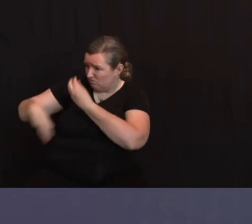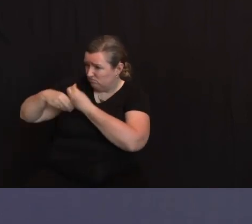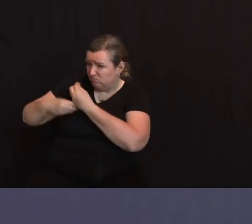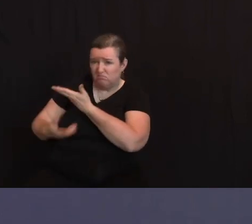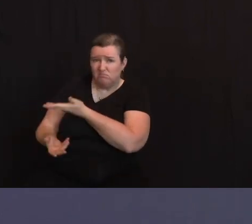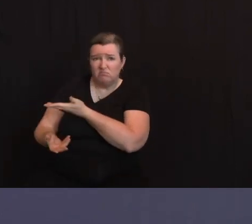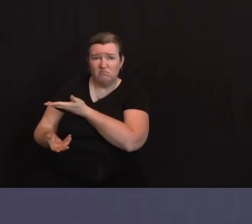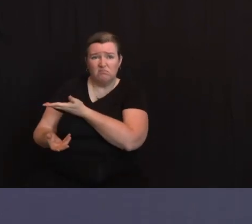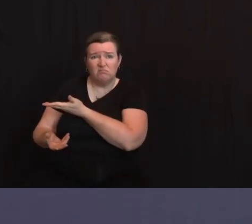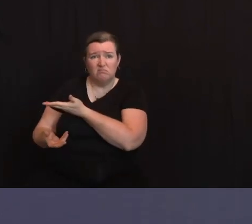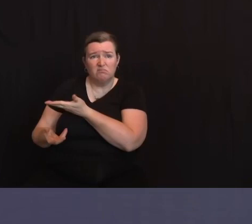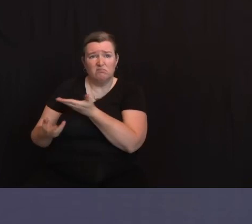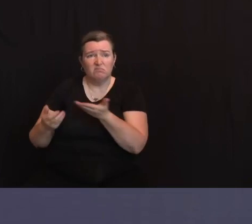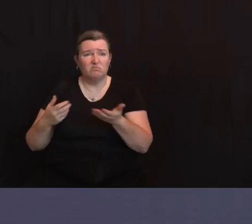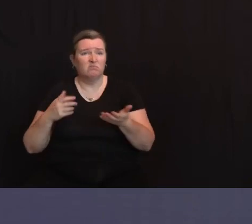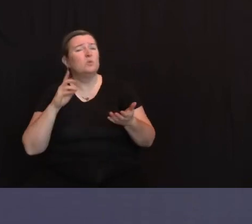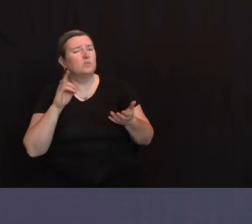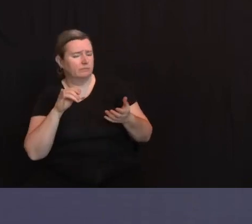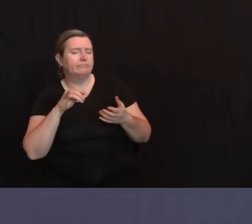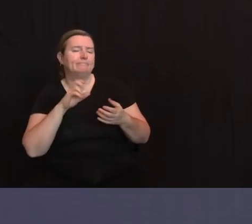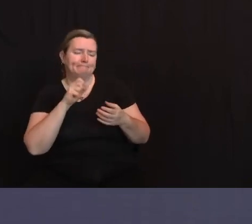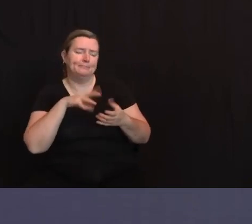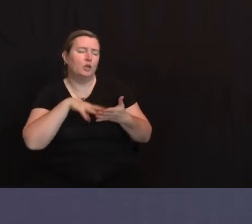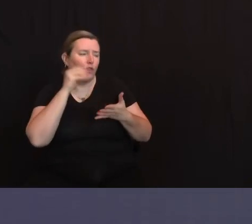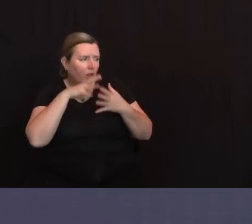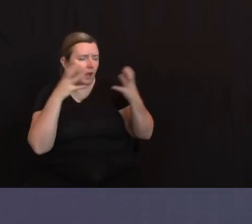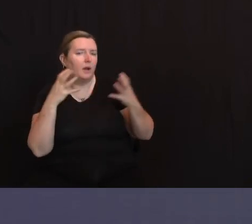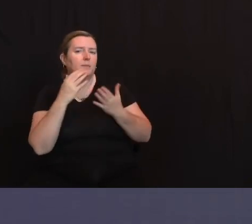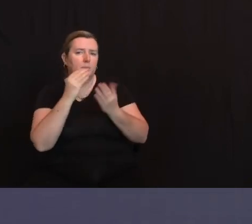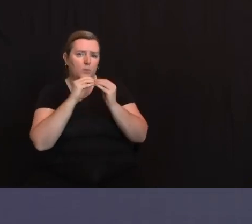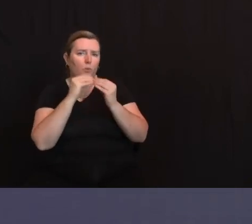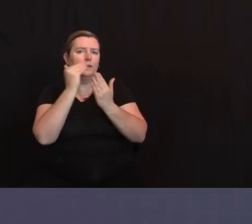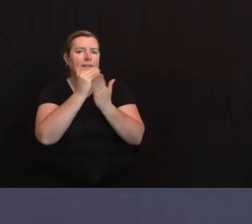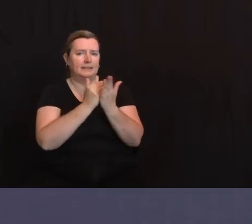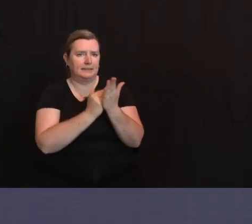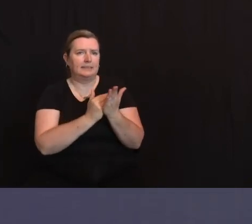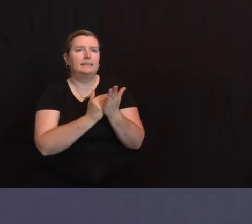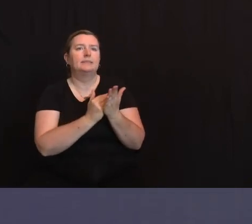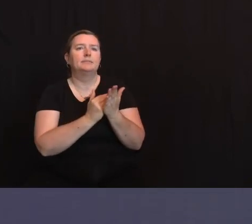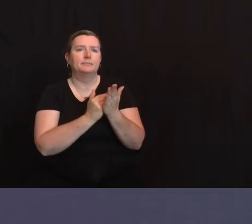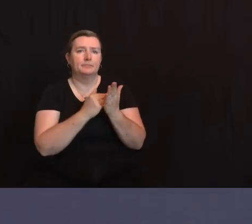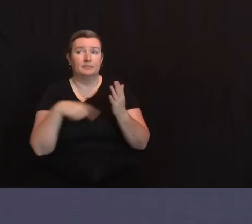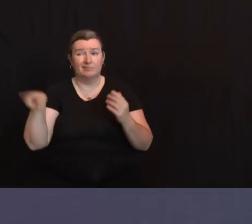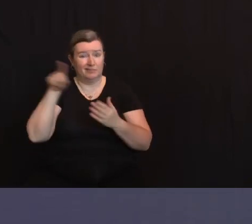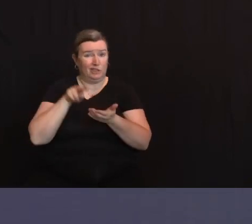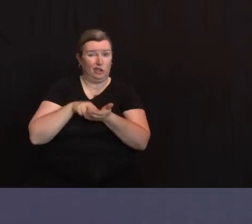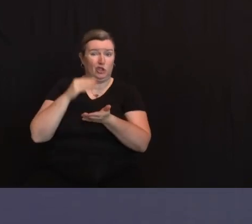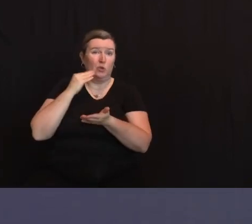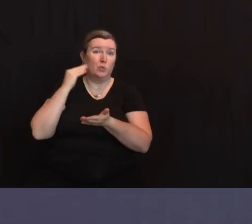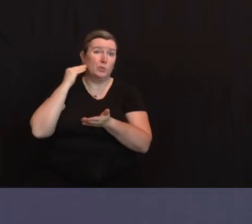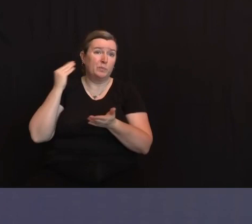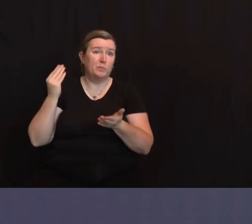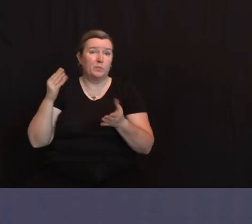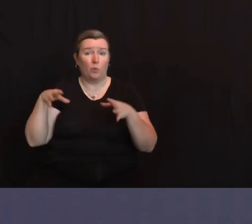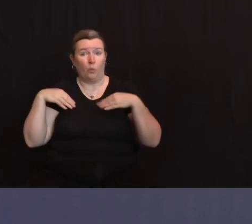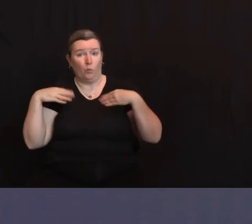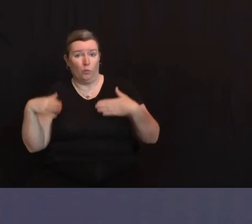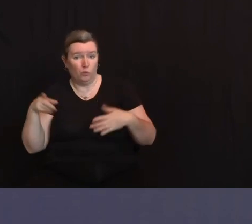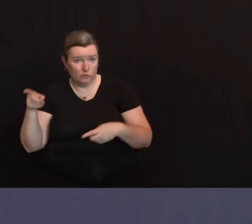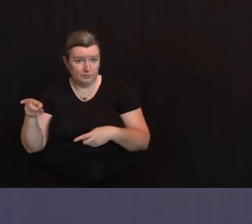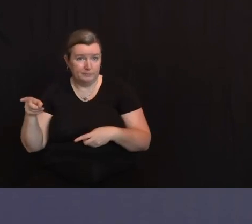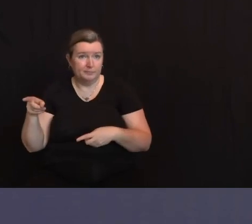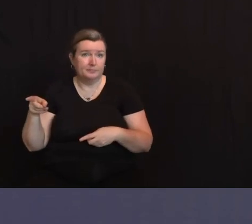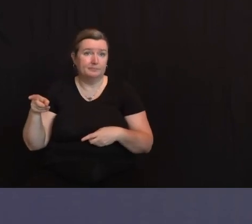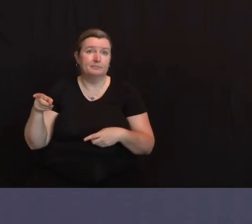some painful lessons. The operators, who have been incredibly uneven, have been, thank God,